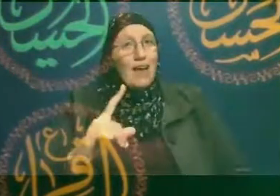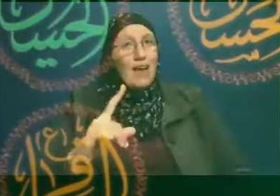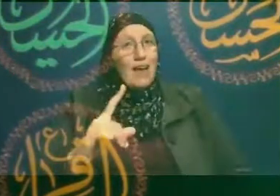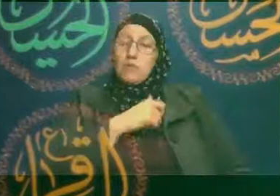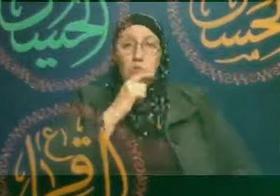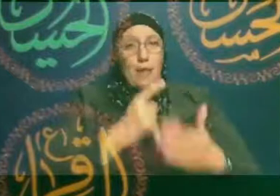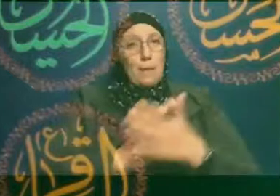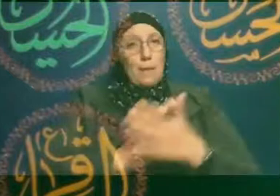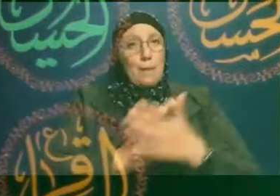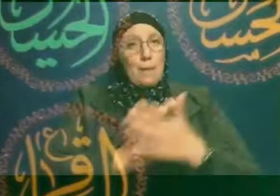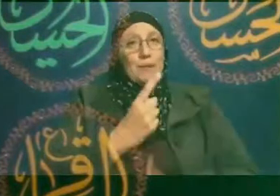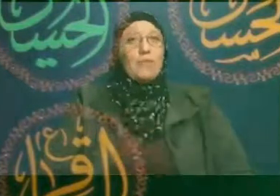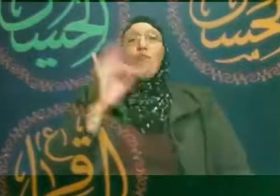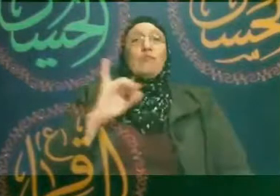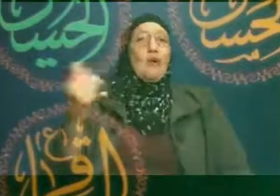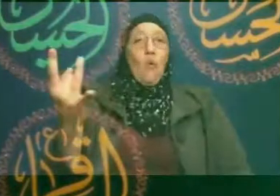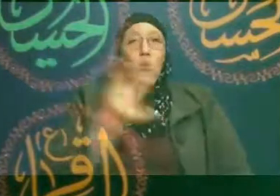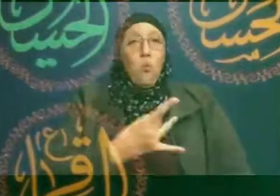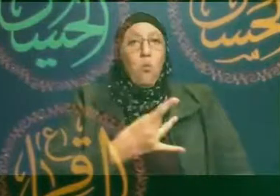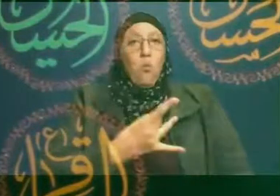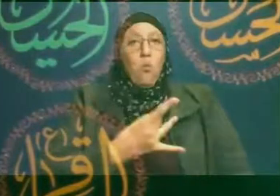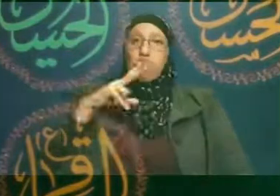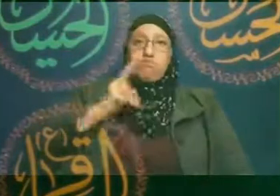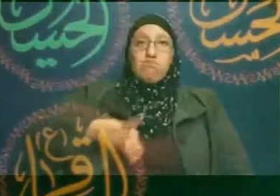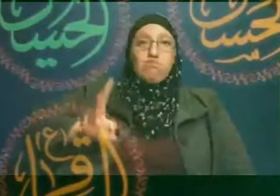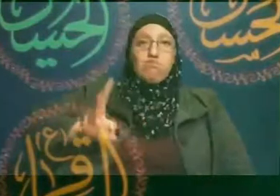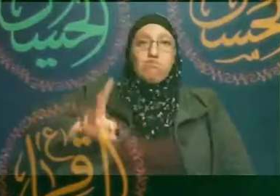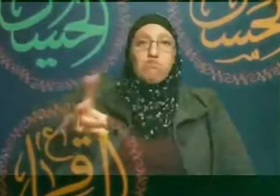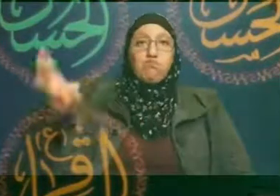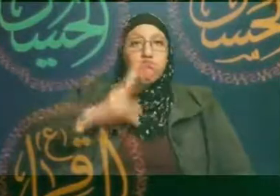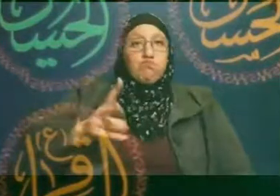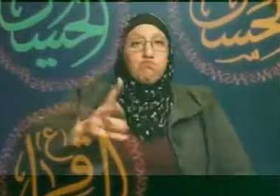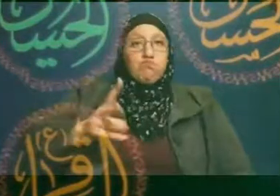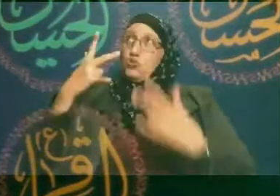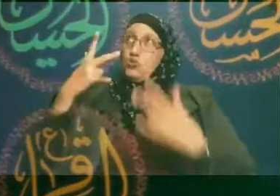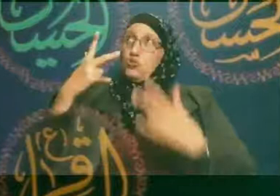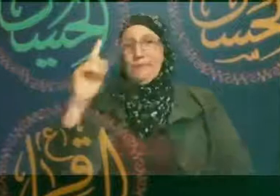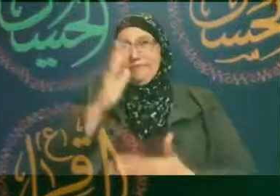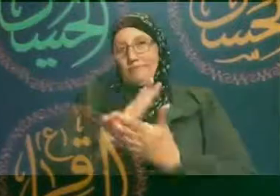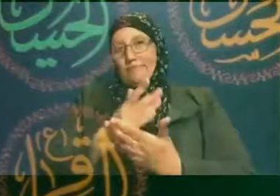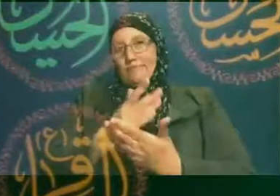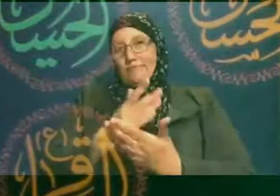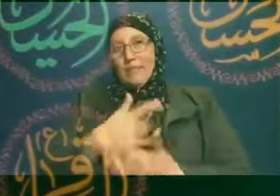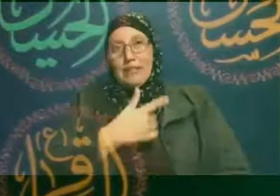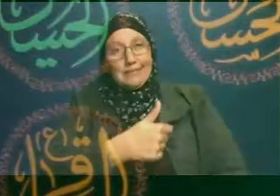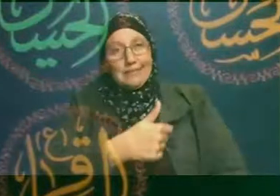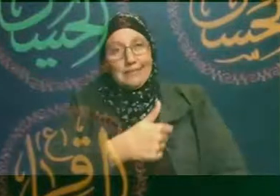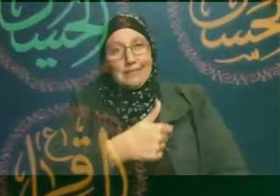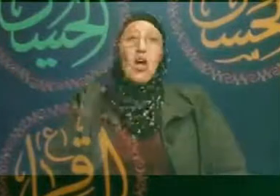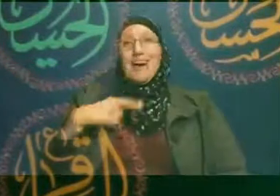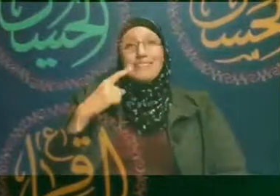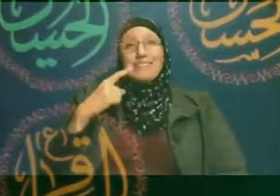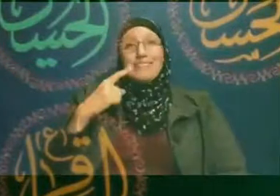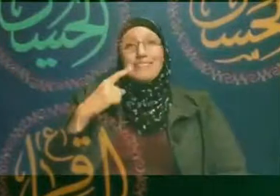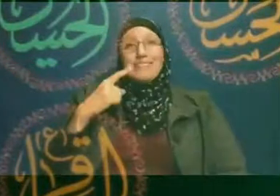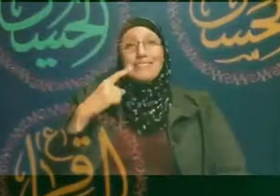prove our sincerity. For impossible. If there is any, I said to her that, look, I'm not saying if there is any